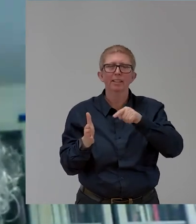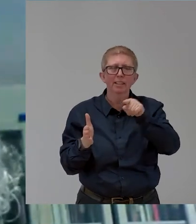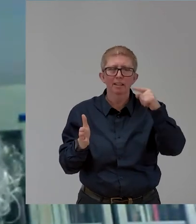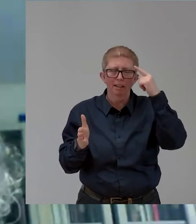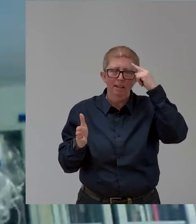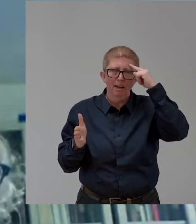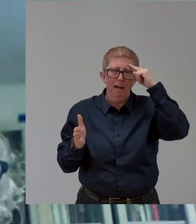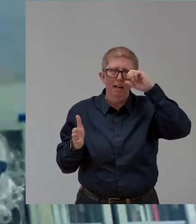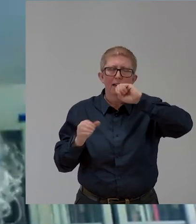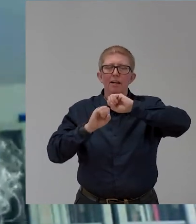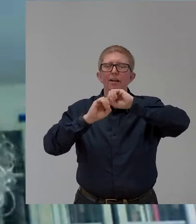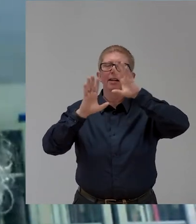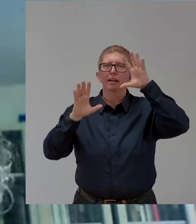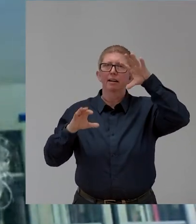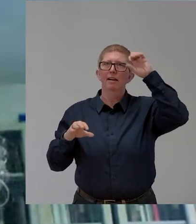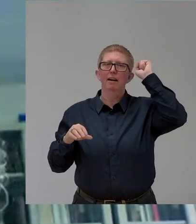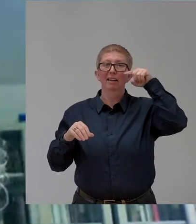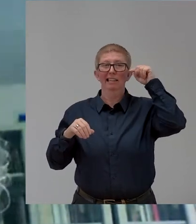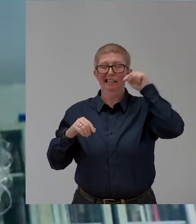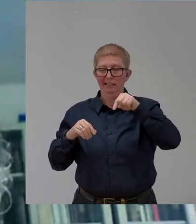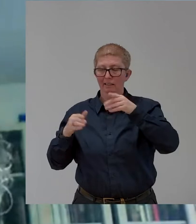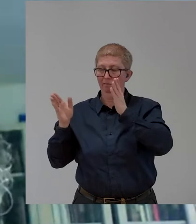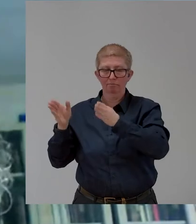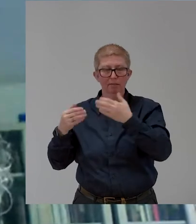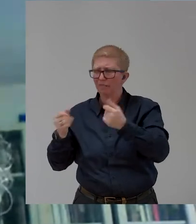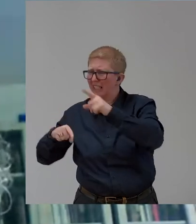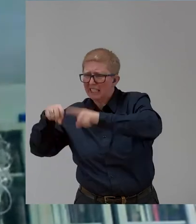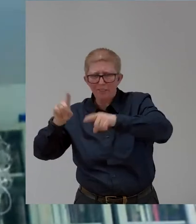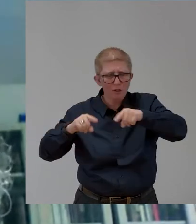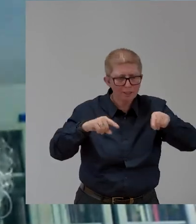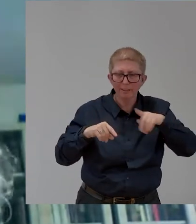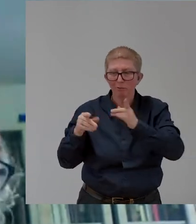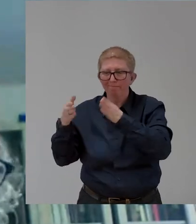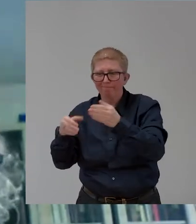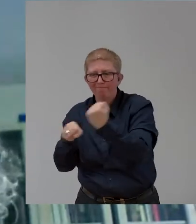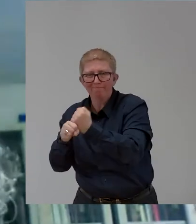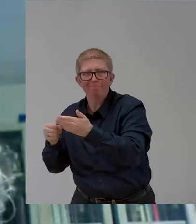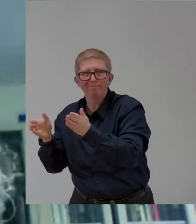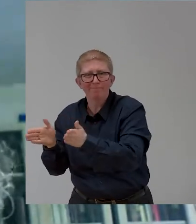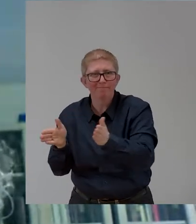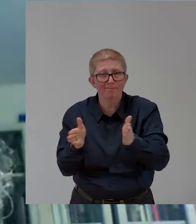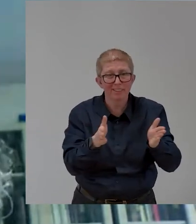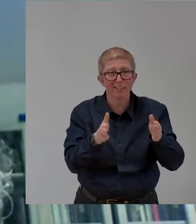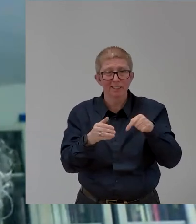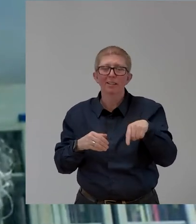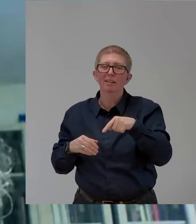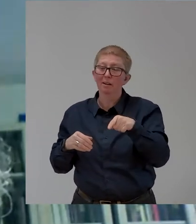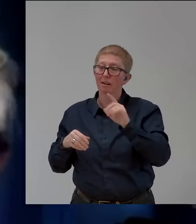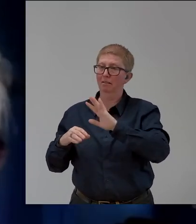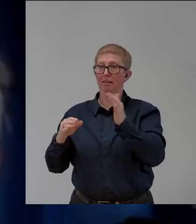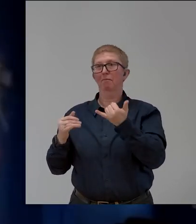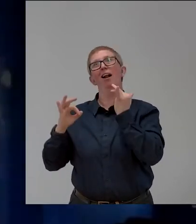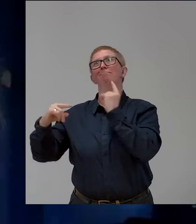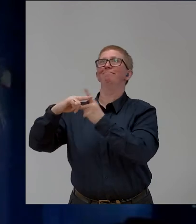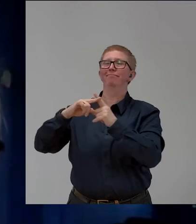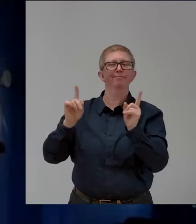on diversity inclusion. So, I think, I remain optimistic about that, but it's still a long way to go. I have